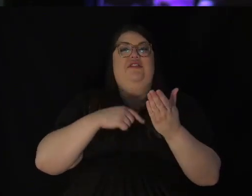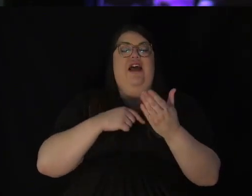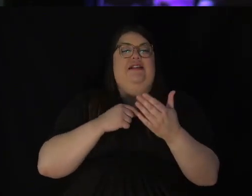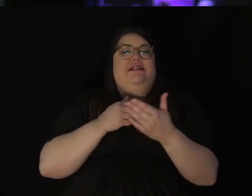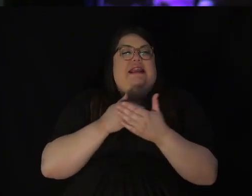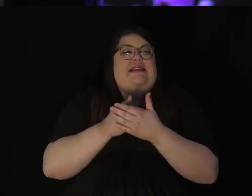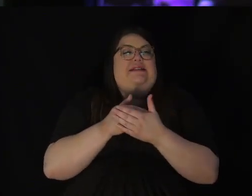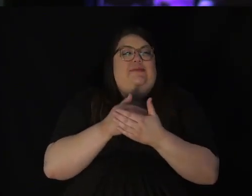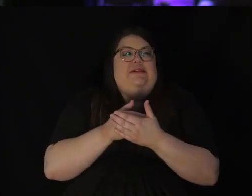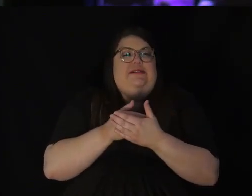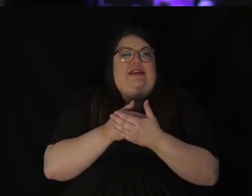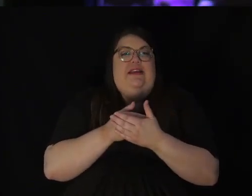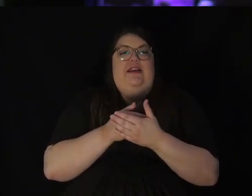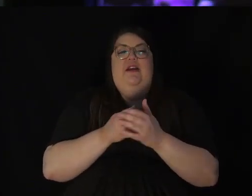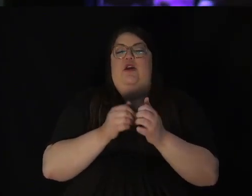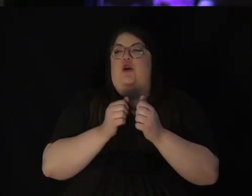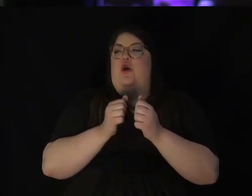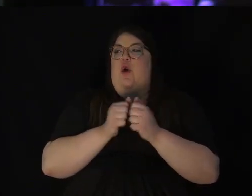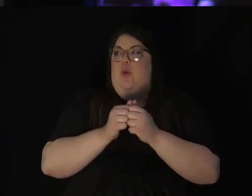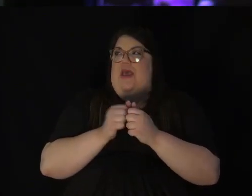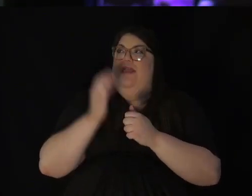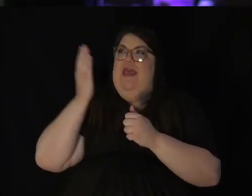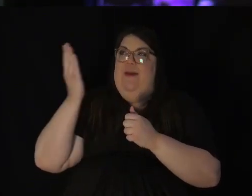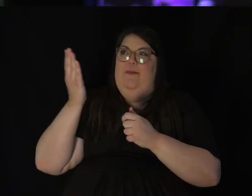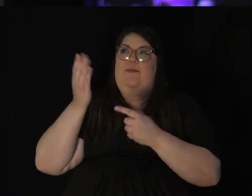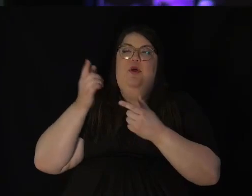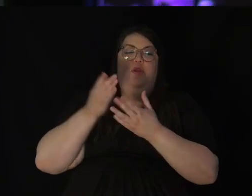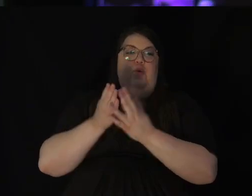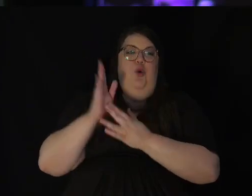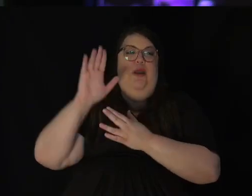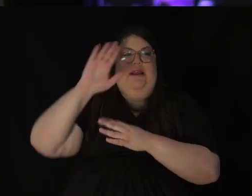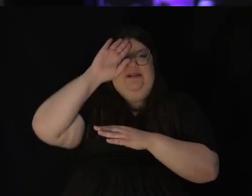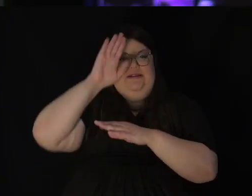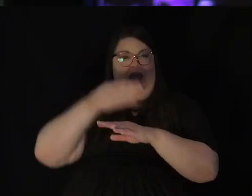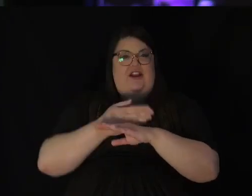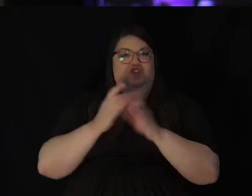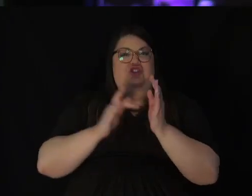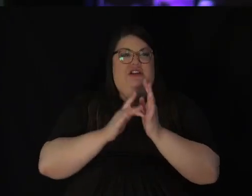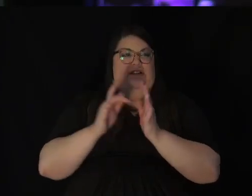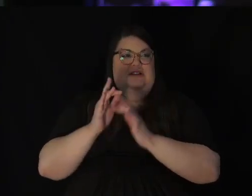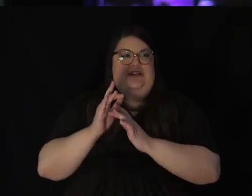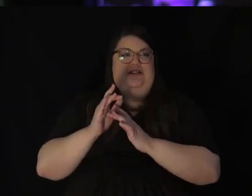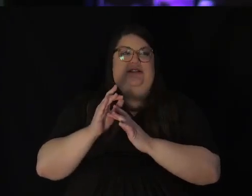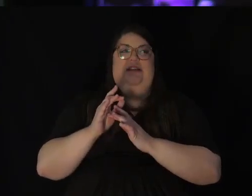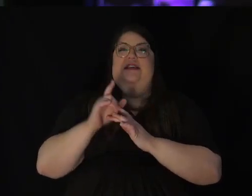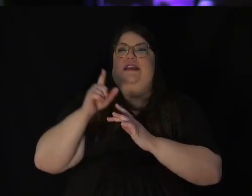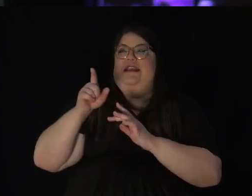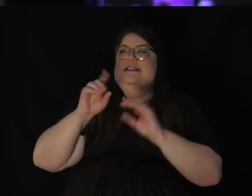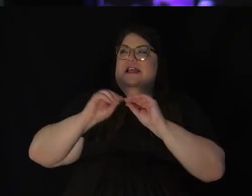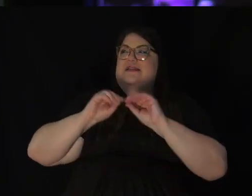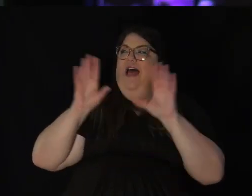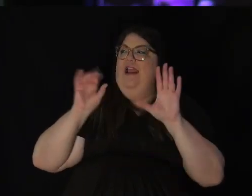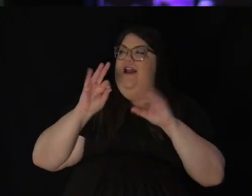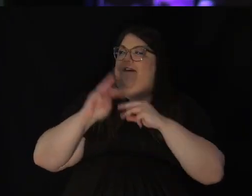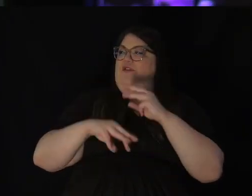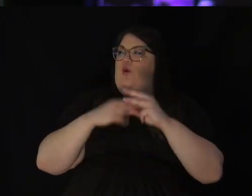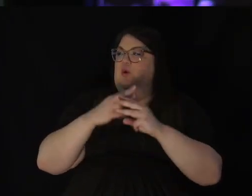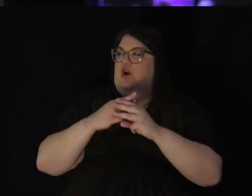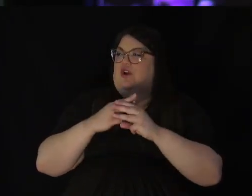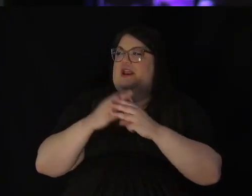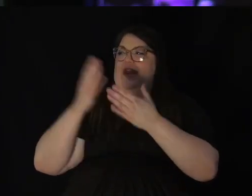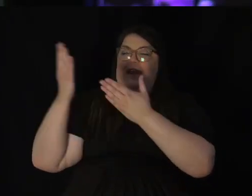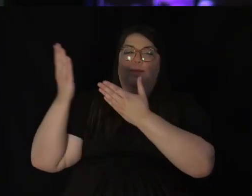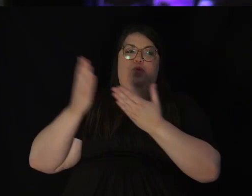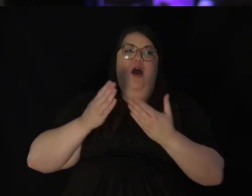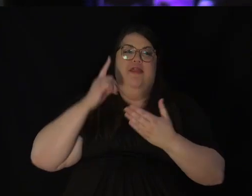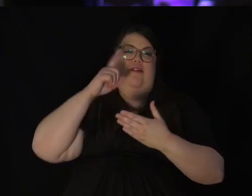intimacy with him through his son, Jesus, who is the light of the world and who brought the face of God